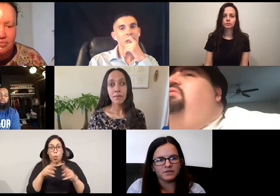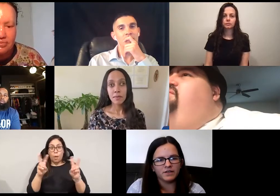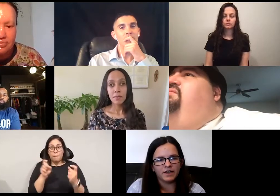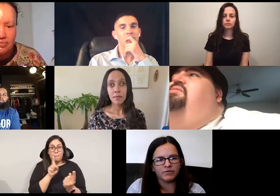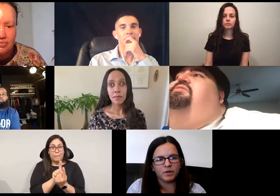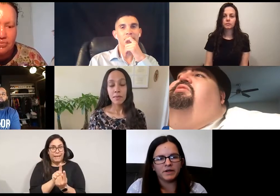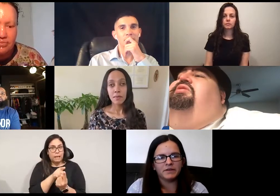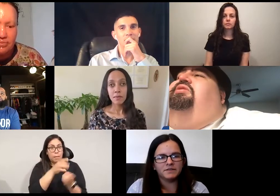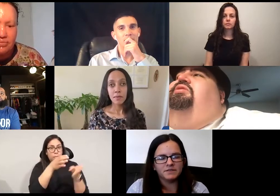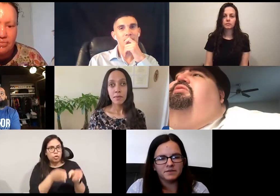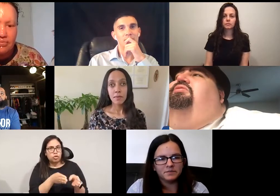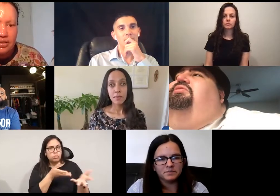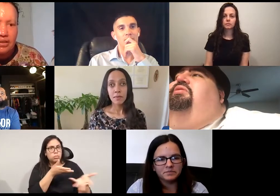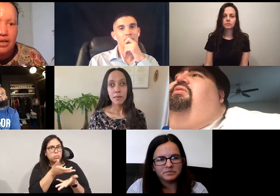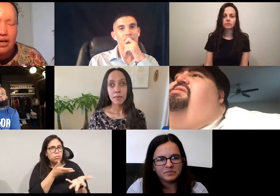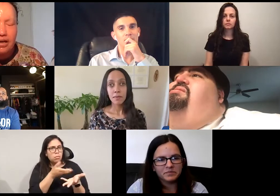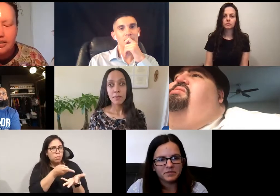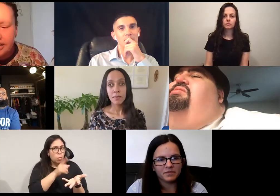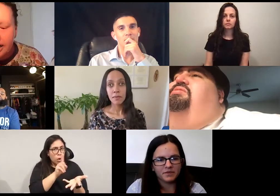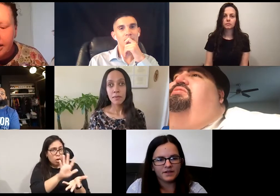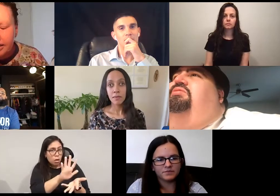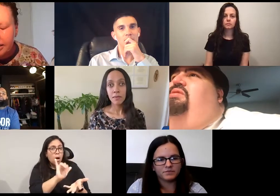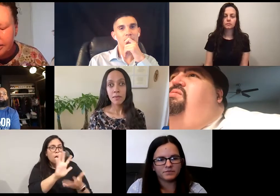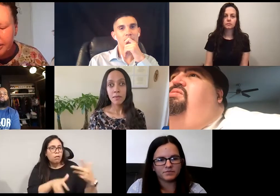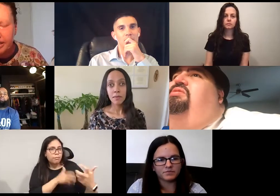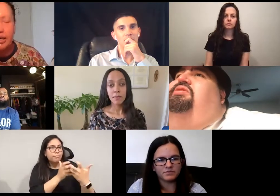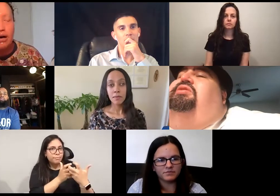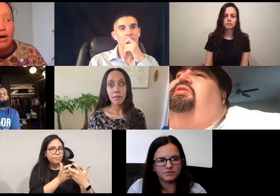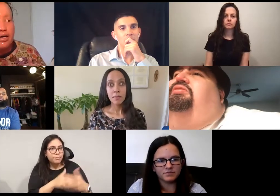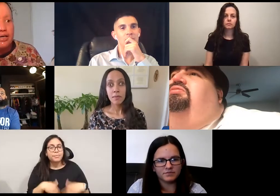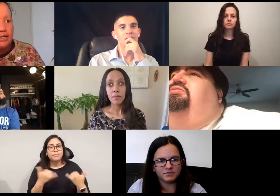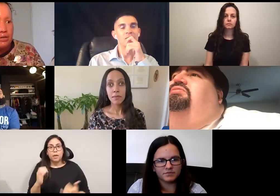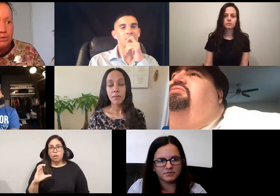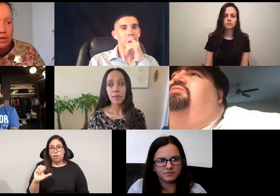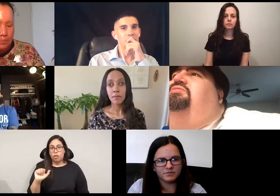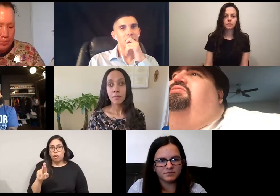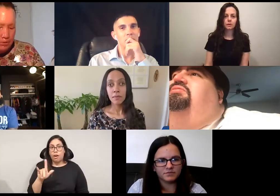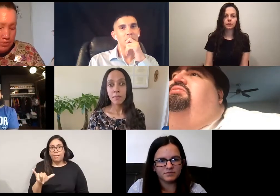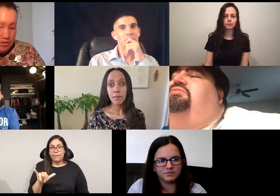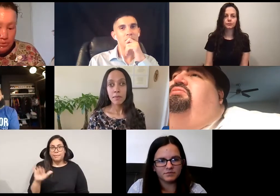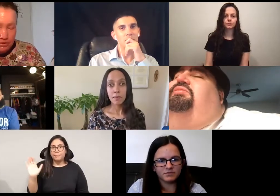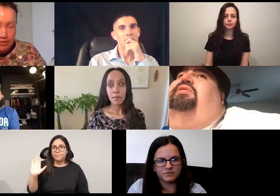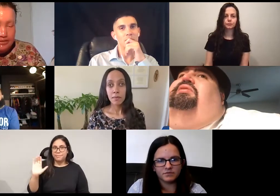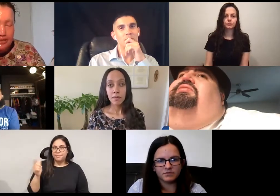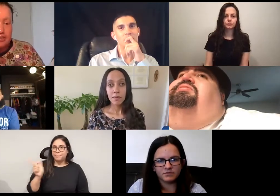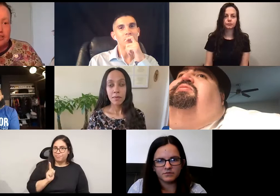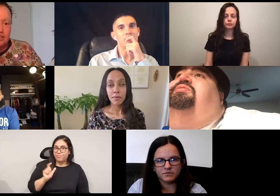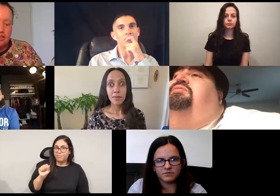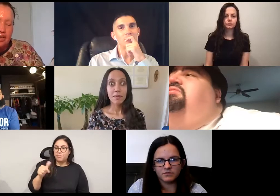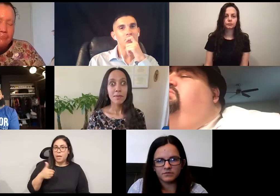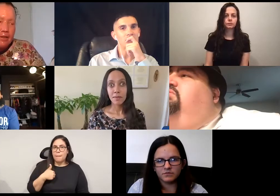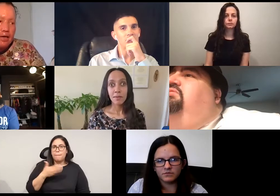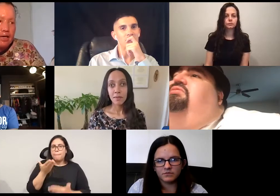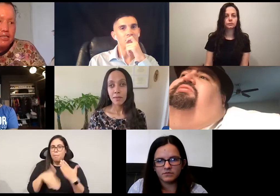any thoughts on that from our panelists? Yeah, it's Carly speaking. I grew up I was born with my skin